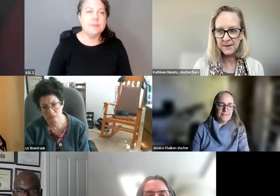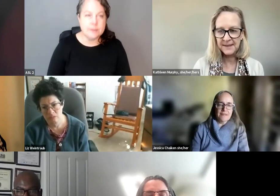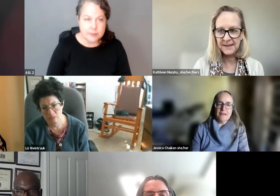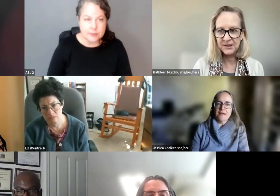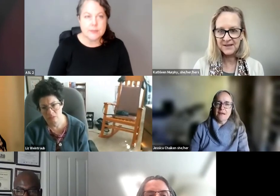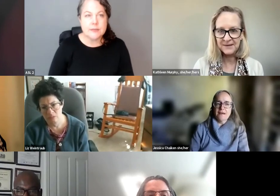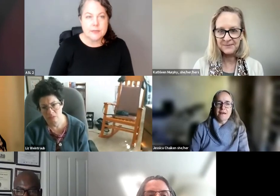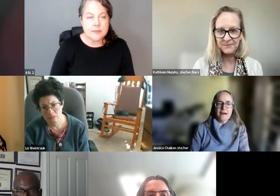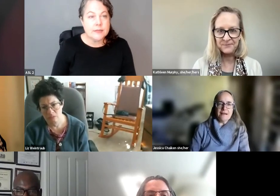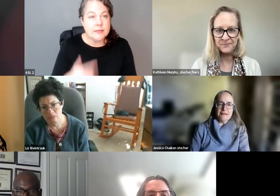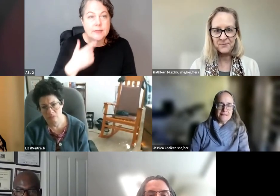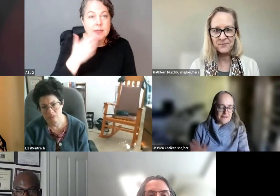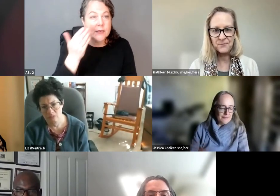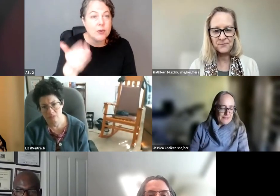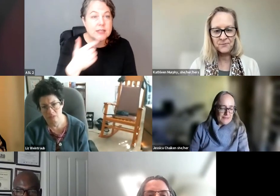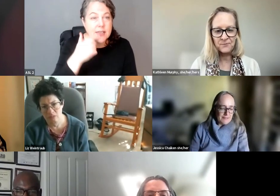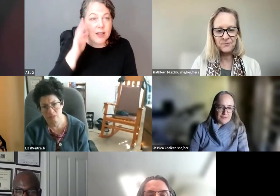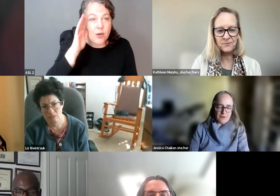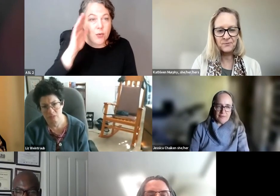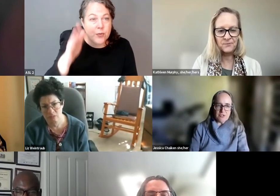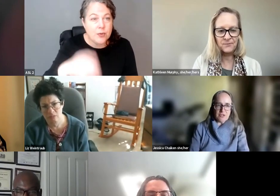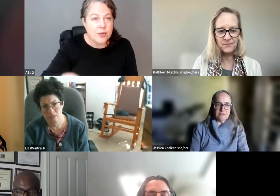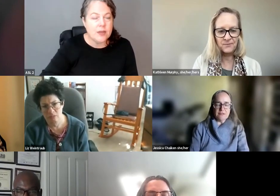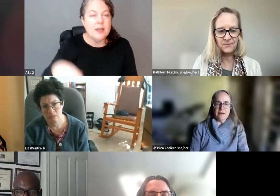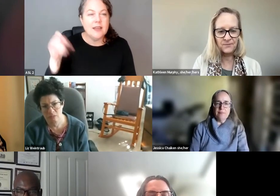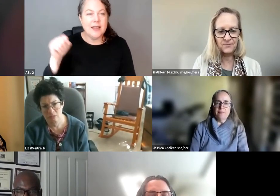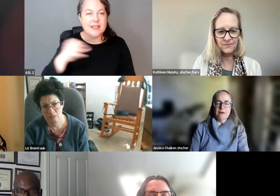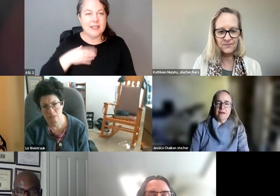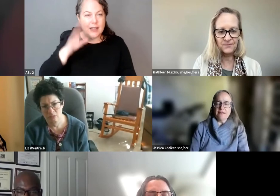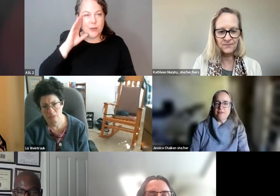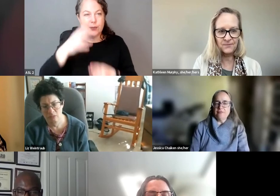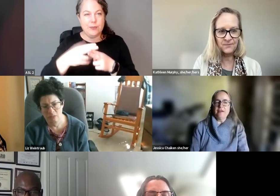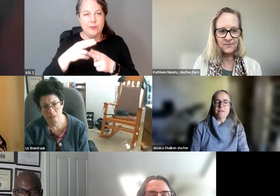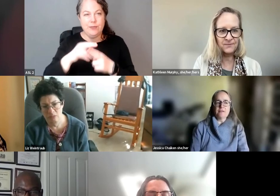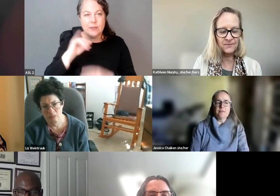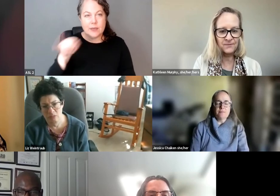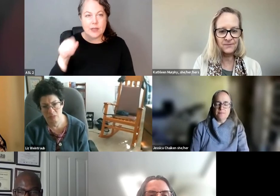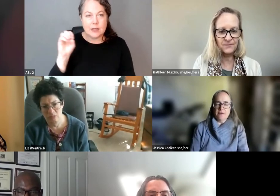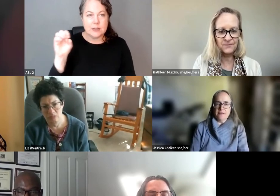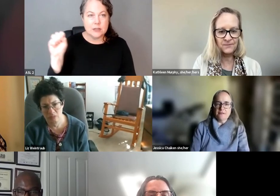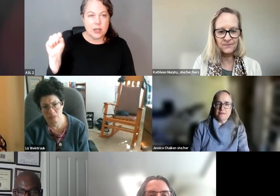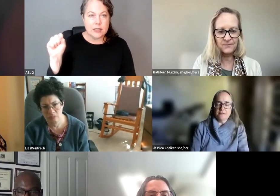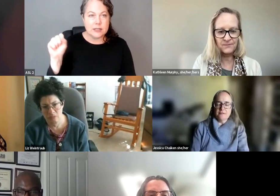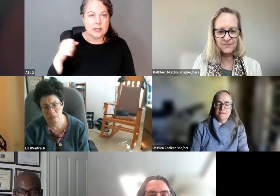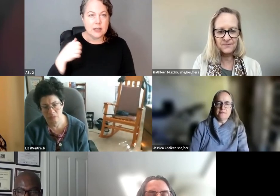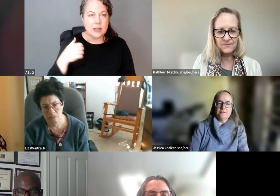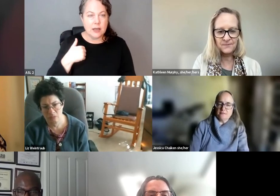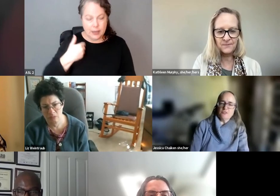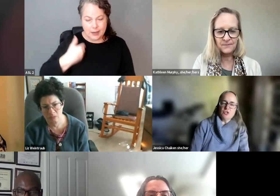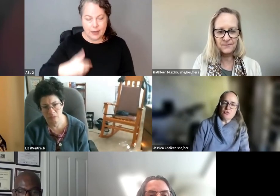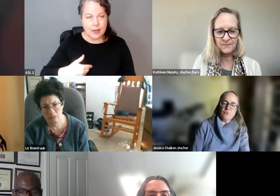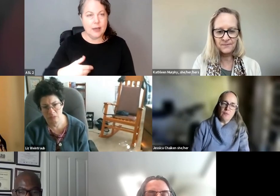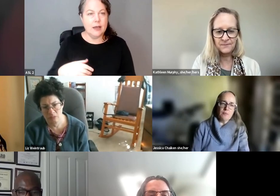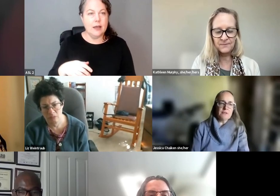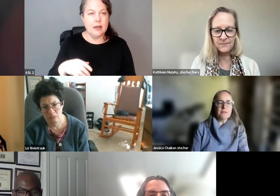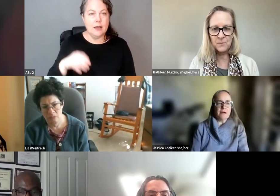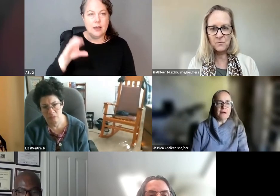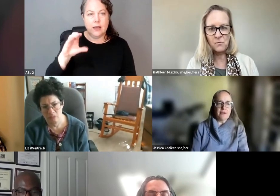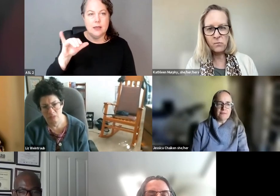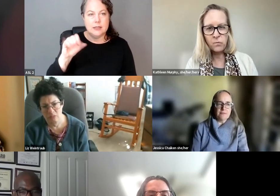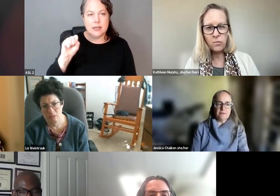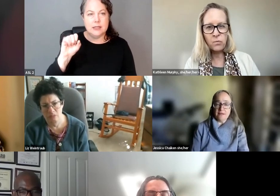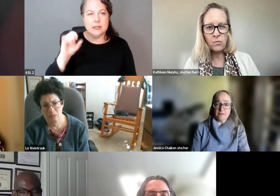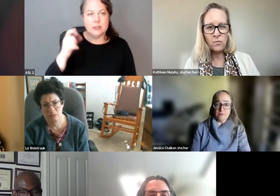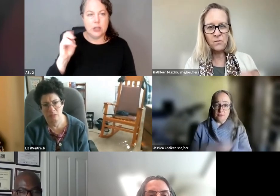You want to say hi, Jess? Hi. Yep. So I'm Jess. I identify as a cisgender white woman.